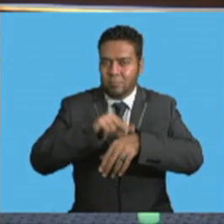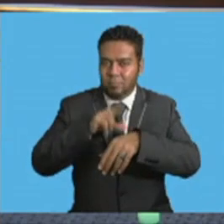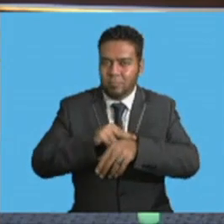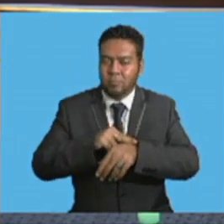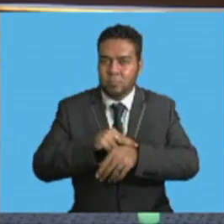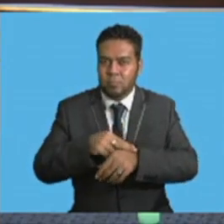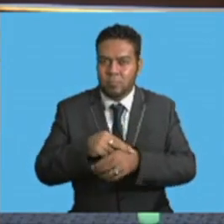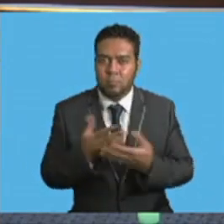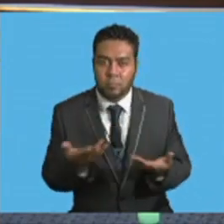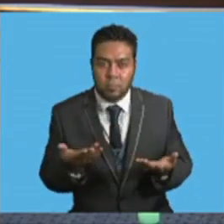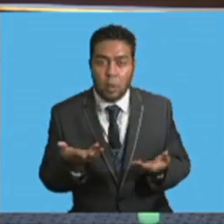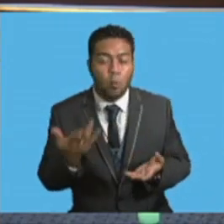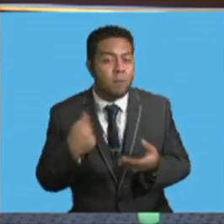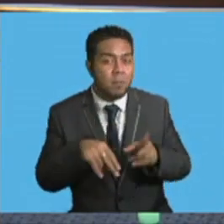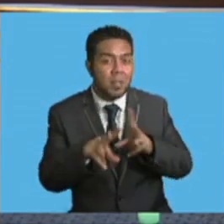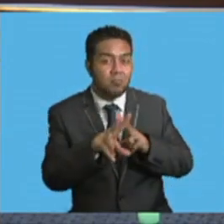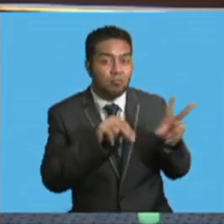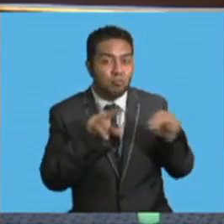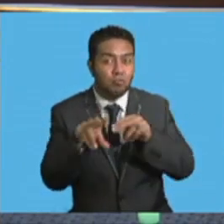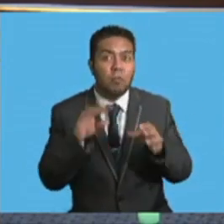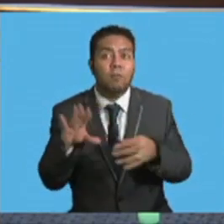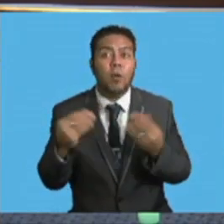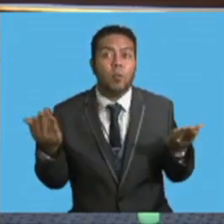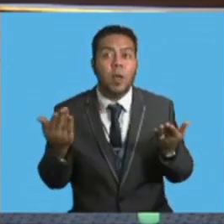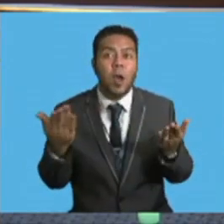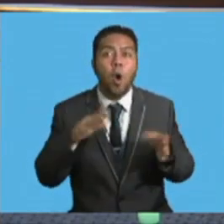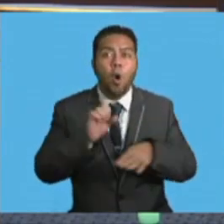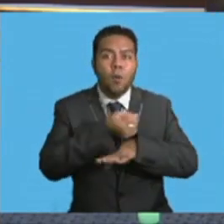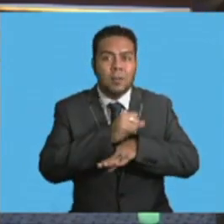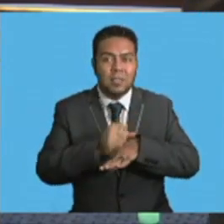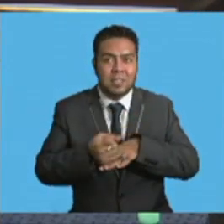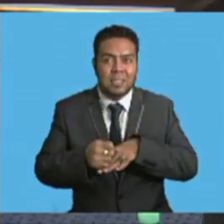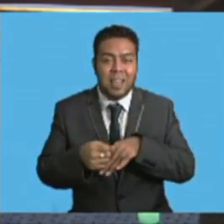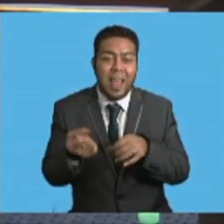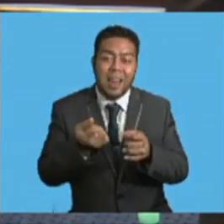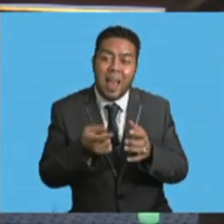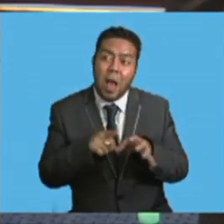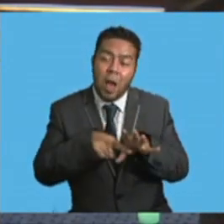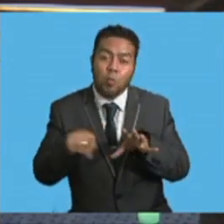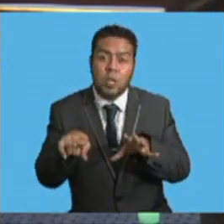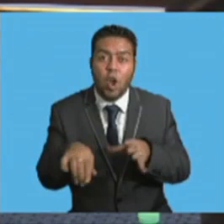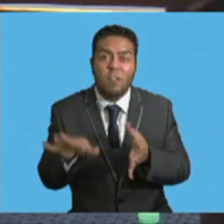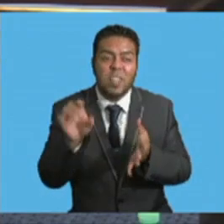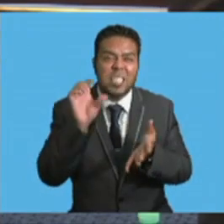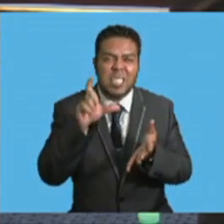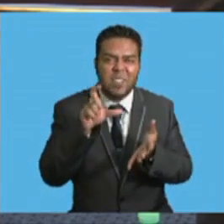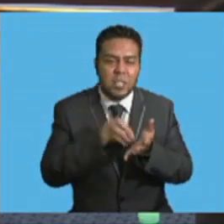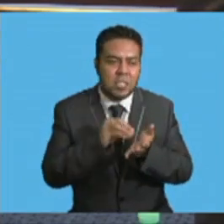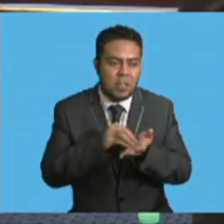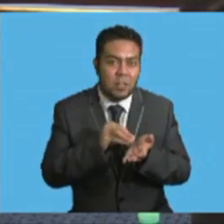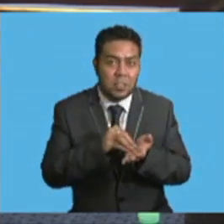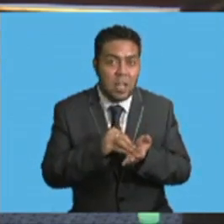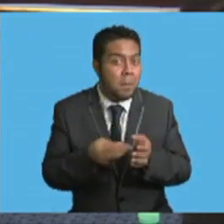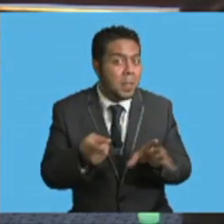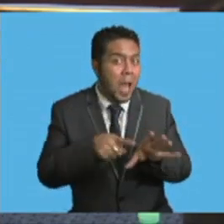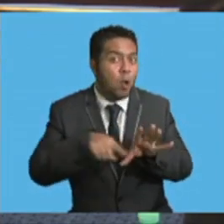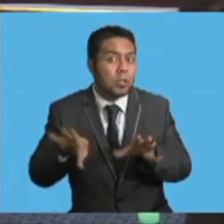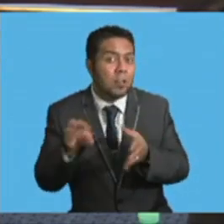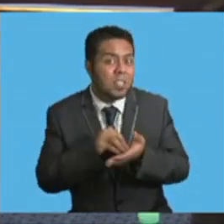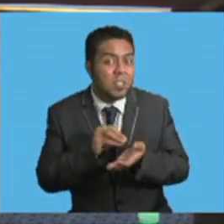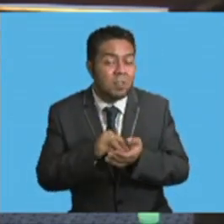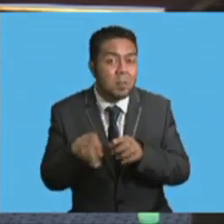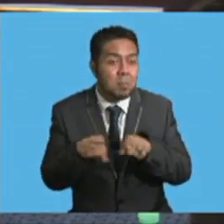made recruitment from overseas and outside the civil service, and these, when I say outside the civil